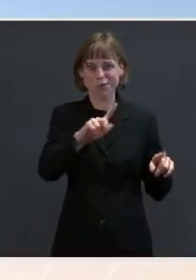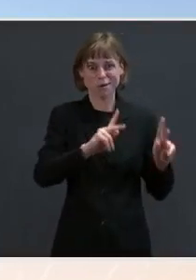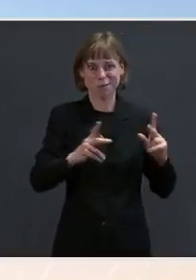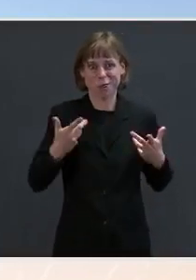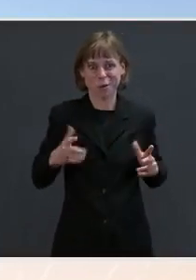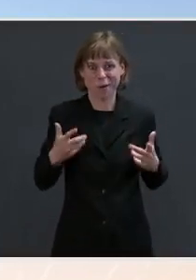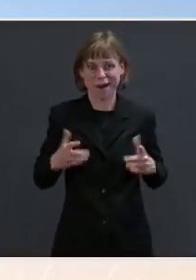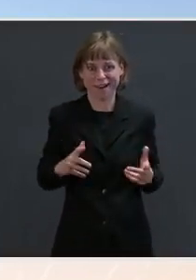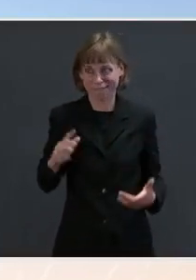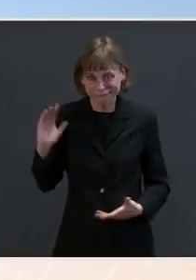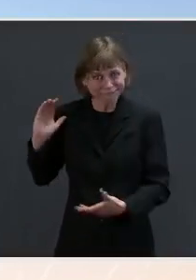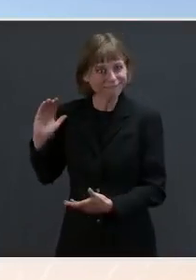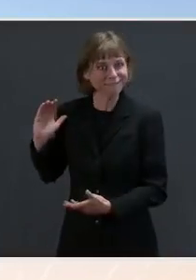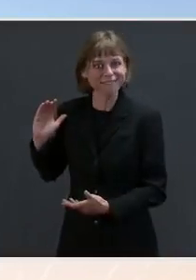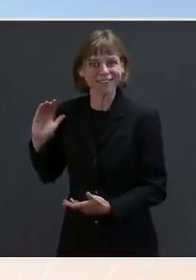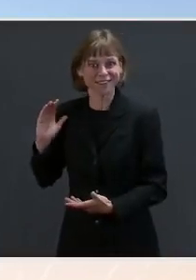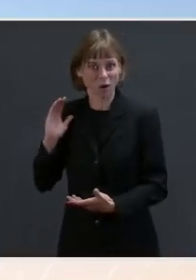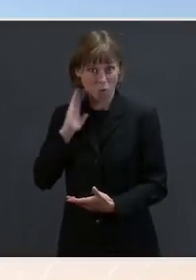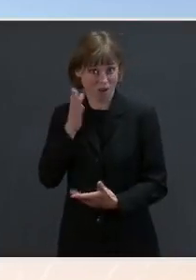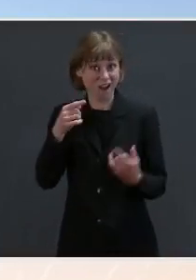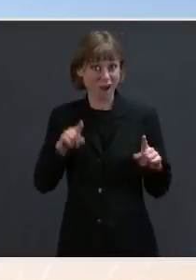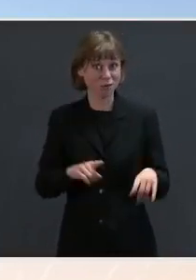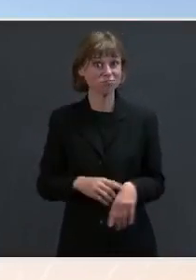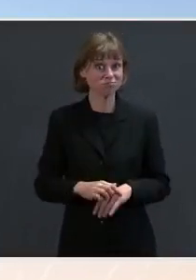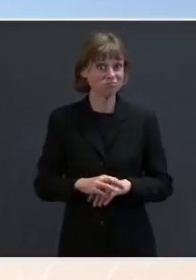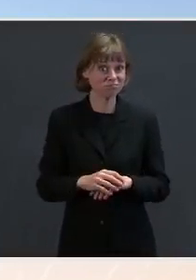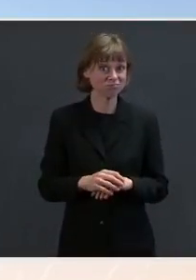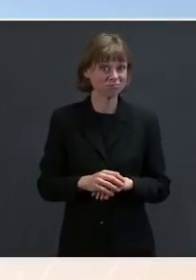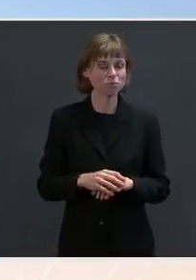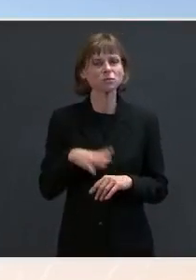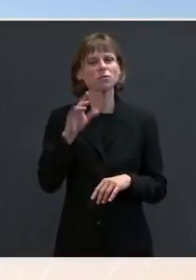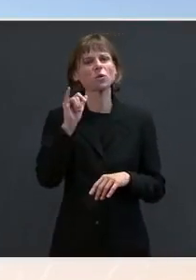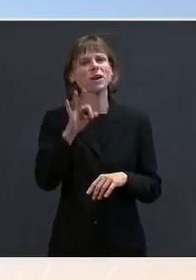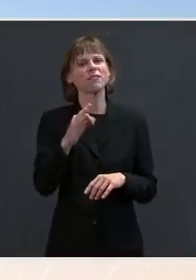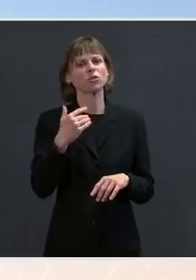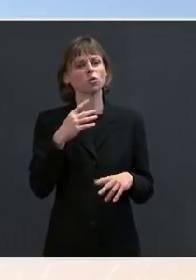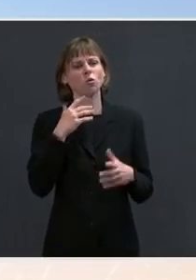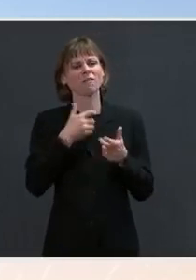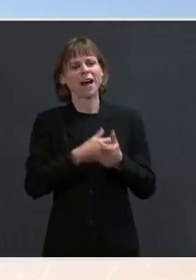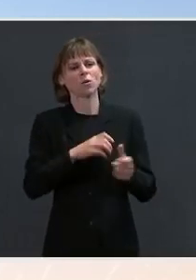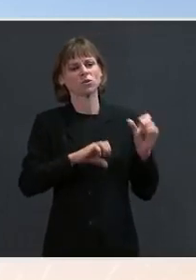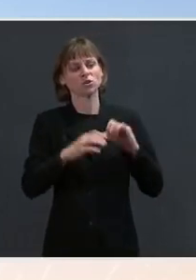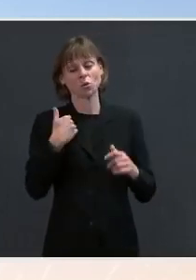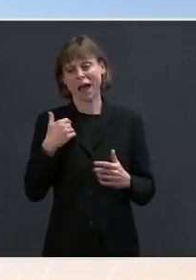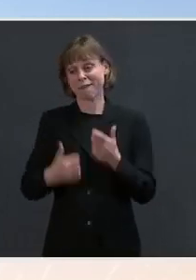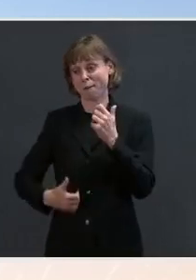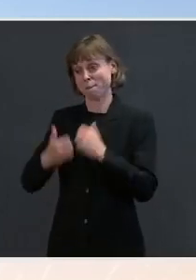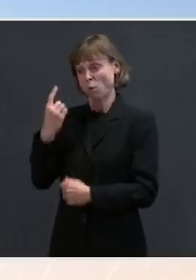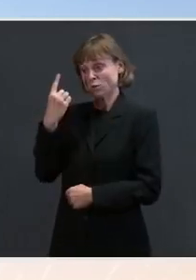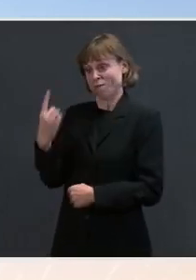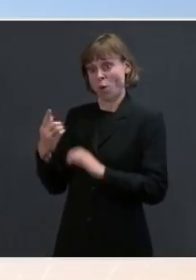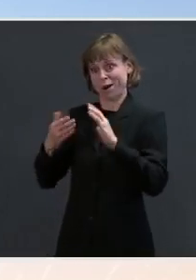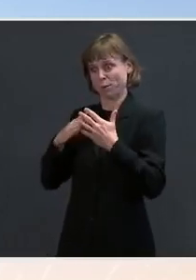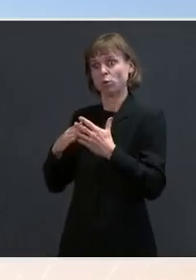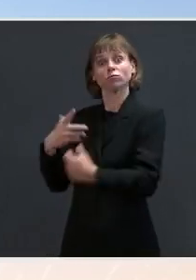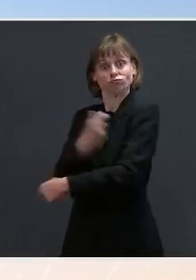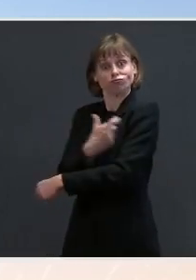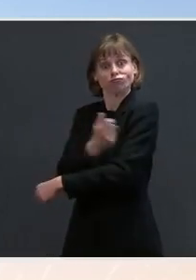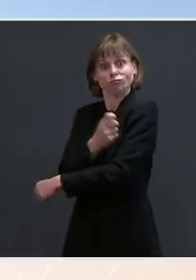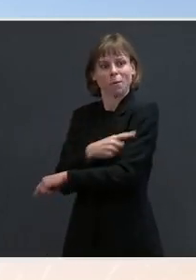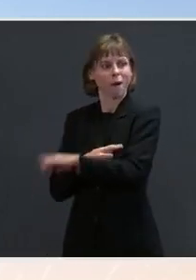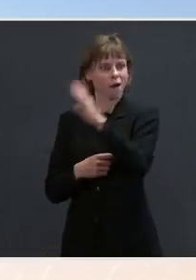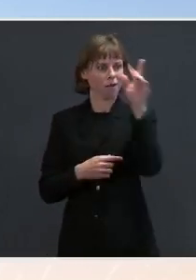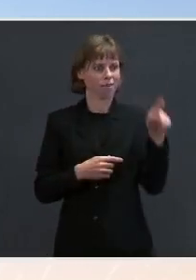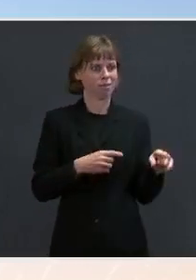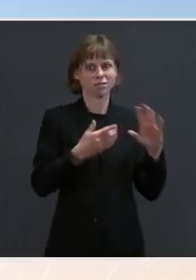understanding if you listen to the science, if you have a majority in one community taking it, and not a majority in another, it's all for naught.